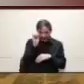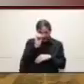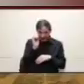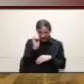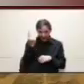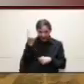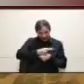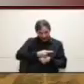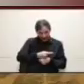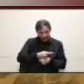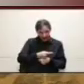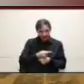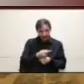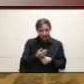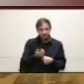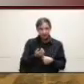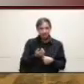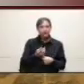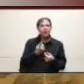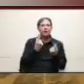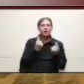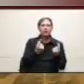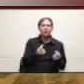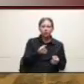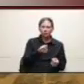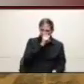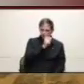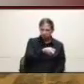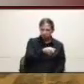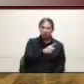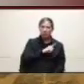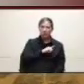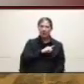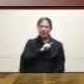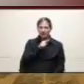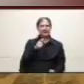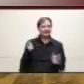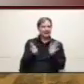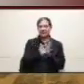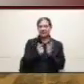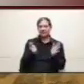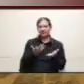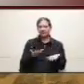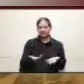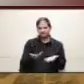rates and services? And what are you doing to address that? Because that is in fact illegal.